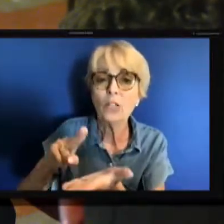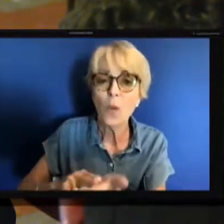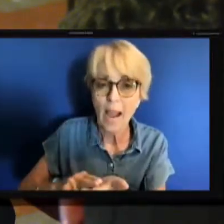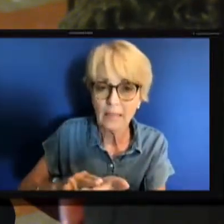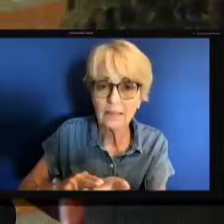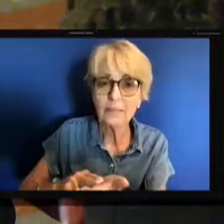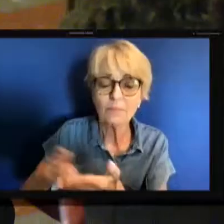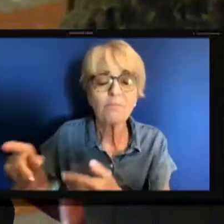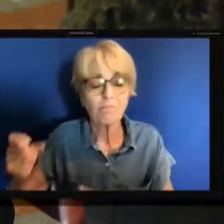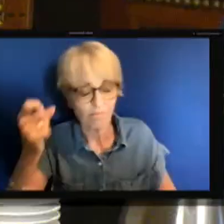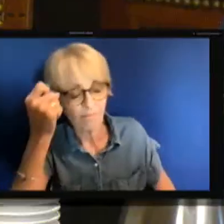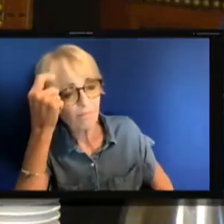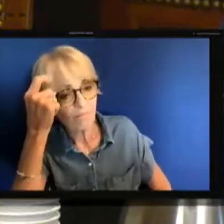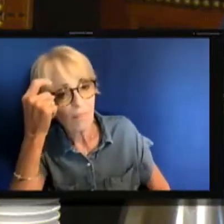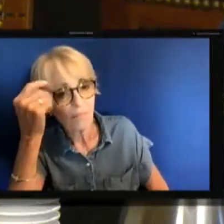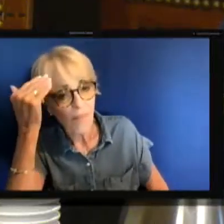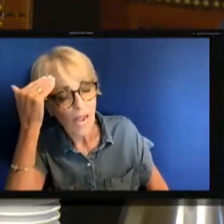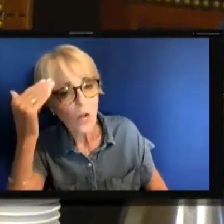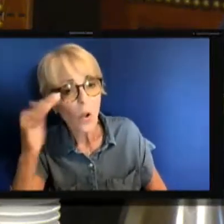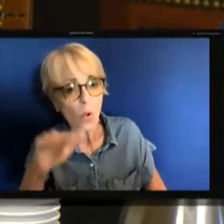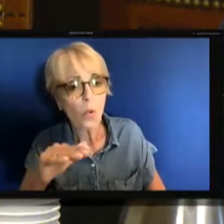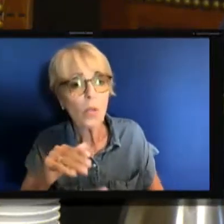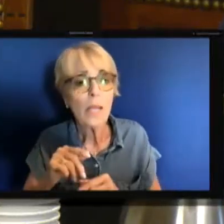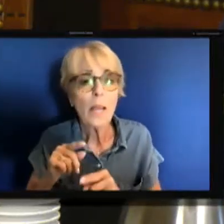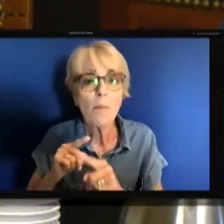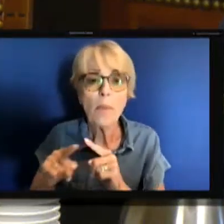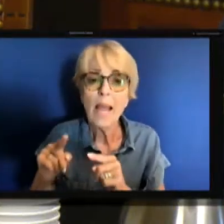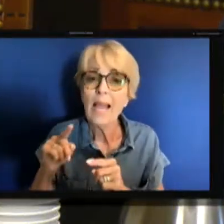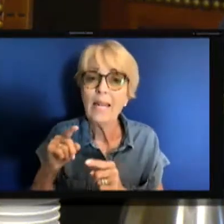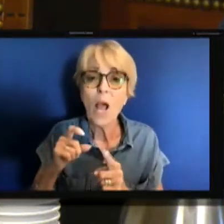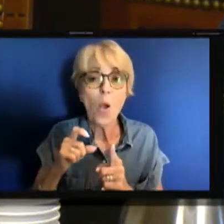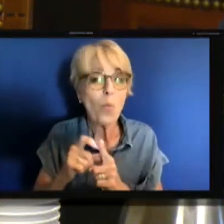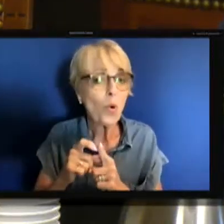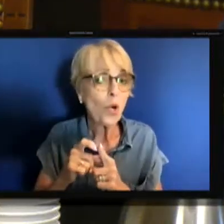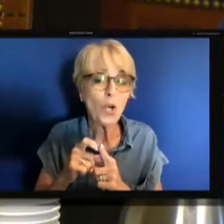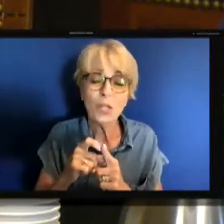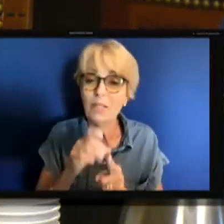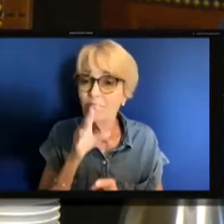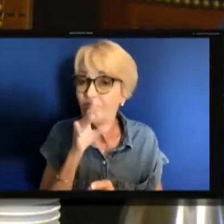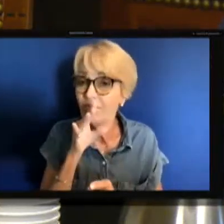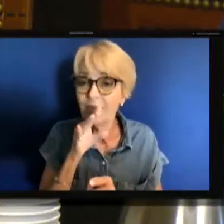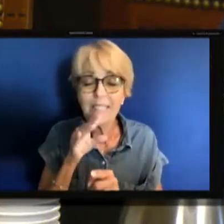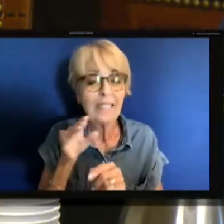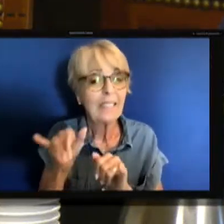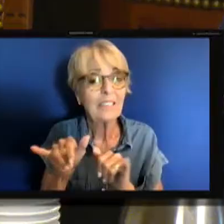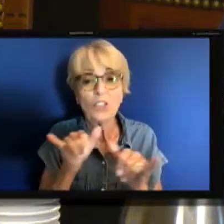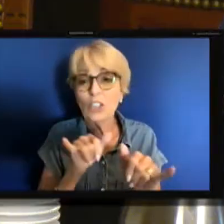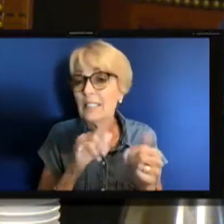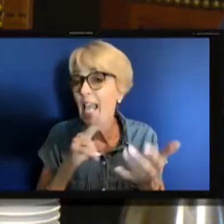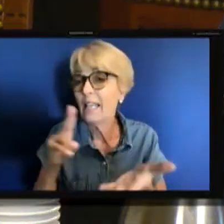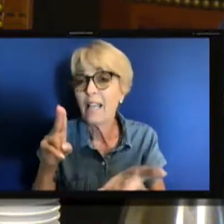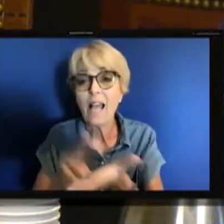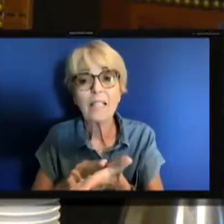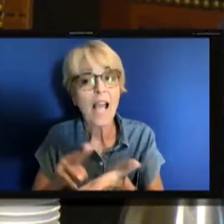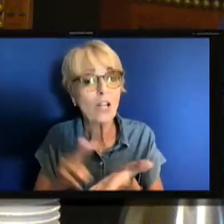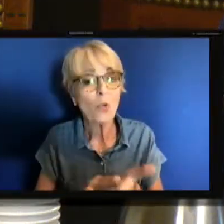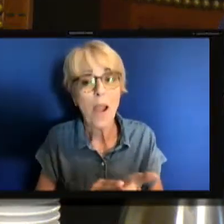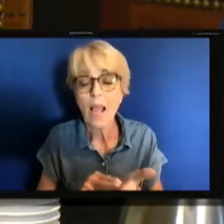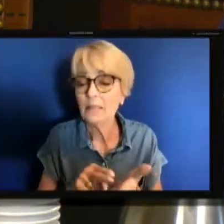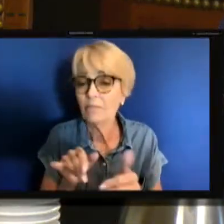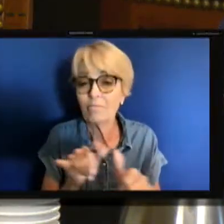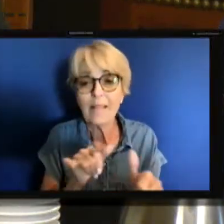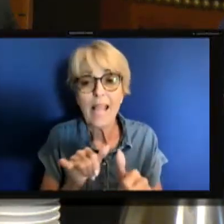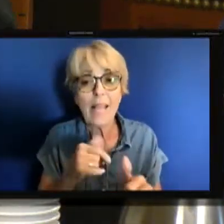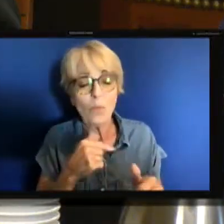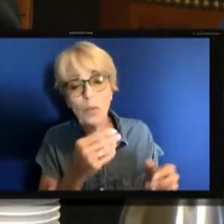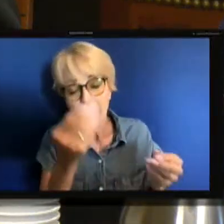know that. But the word is as good as a contract for me, and I feel like we gave them that at the time. So,